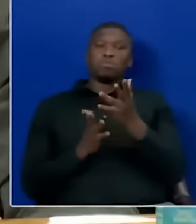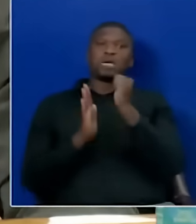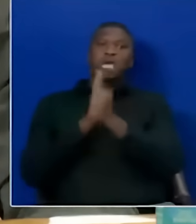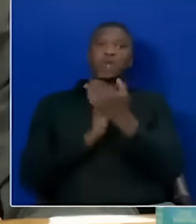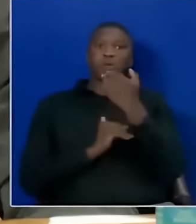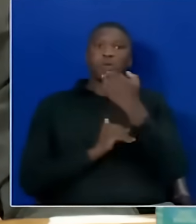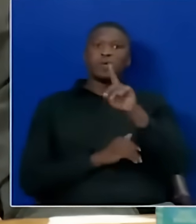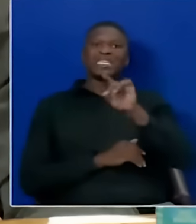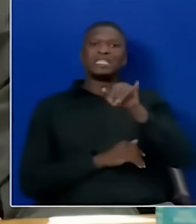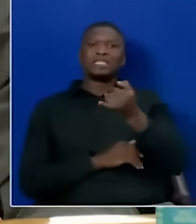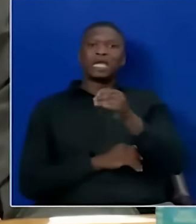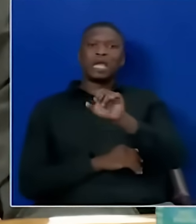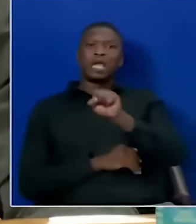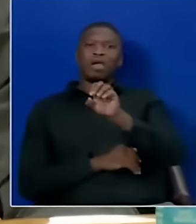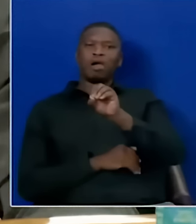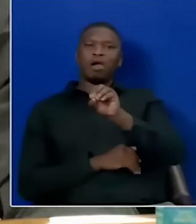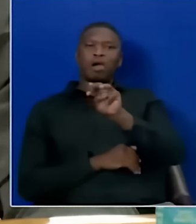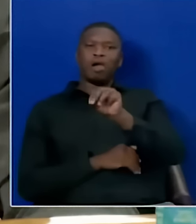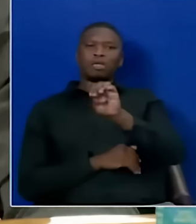of people with him.